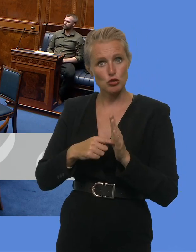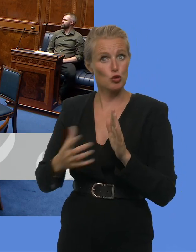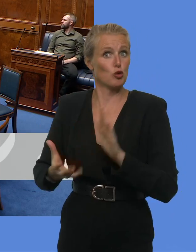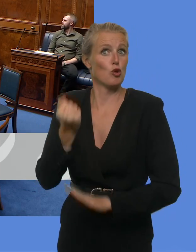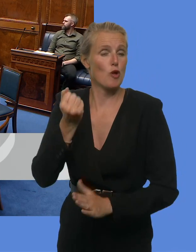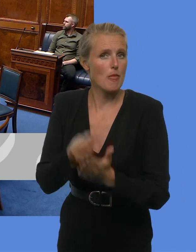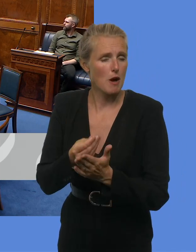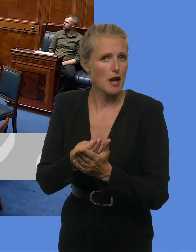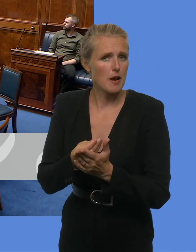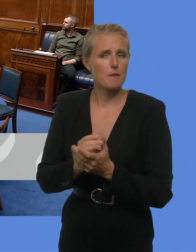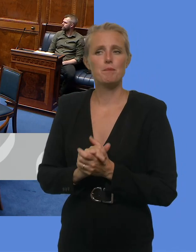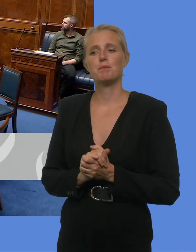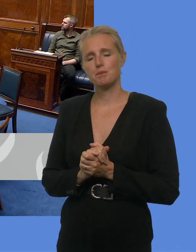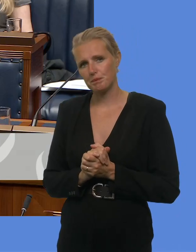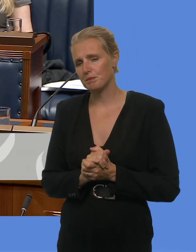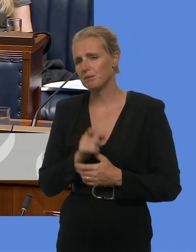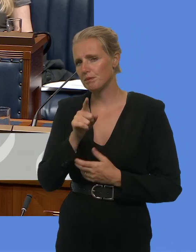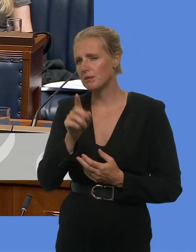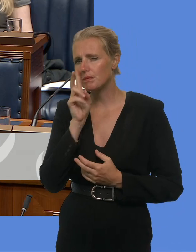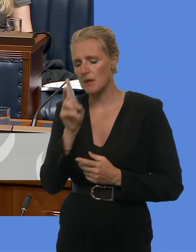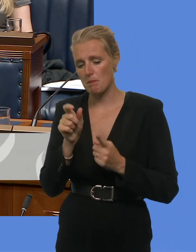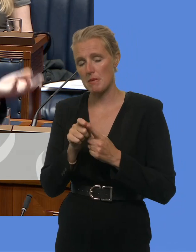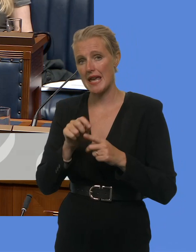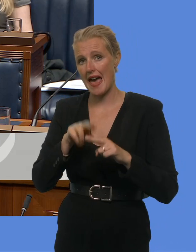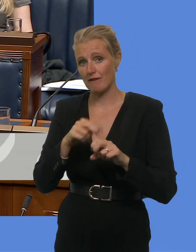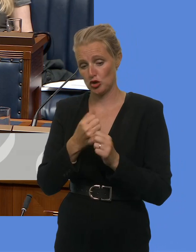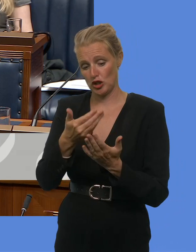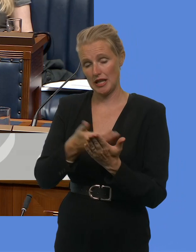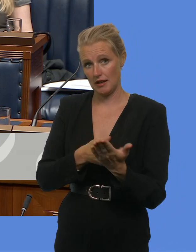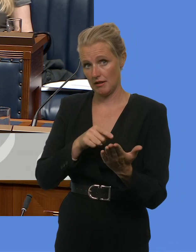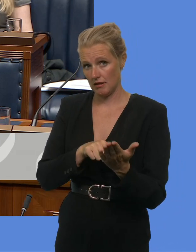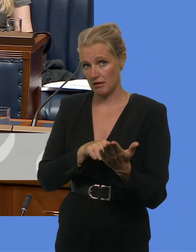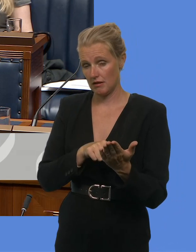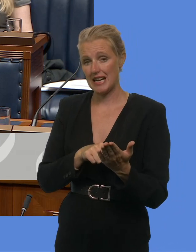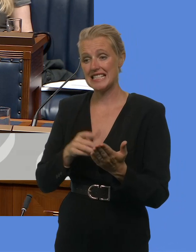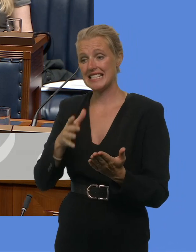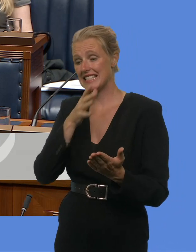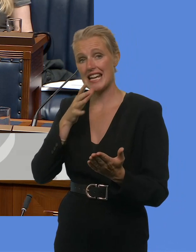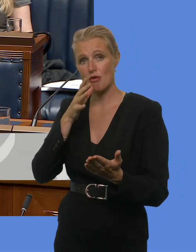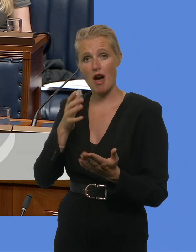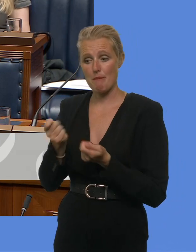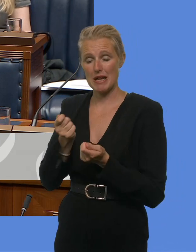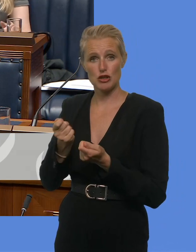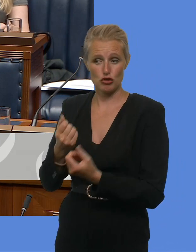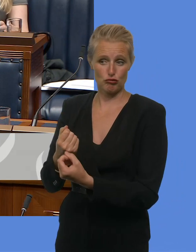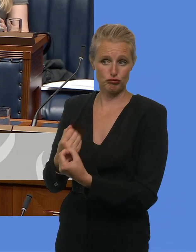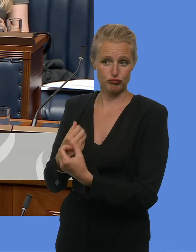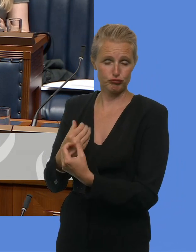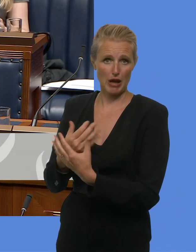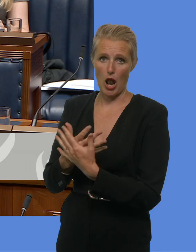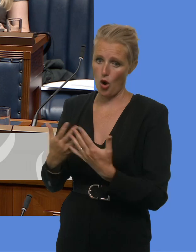Speaker. Well, I think the member will see from the programme for government that the input from the Dairy Minister has a lot of focus on